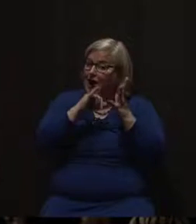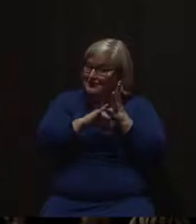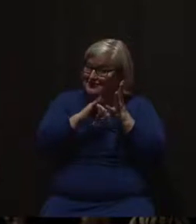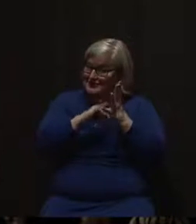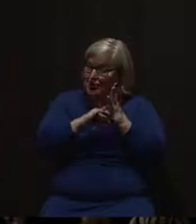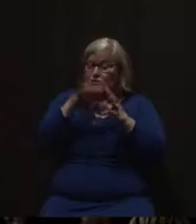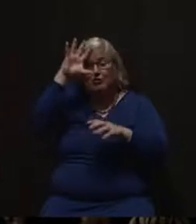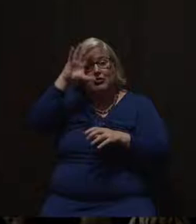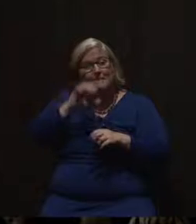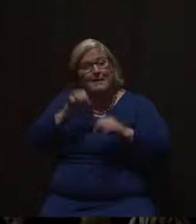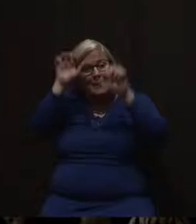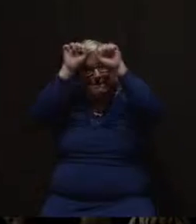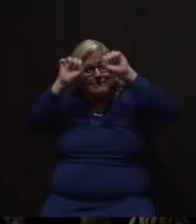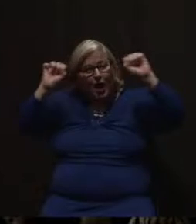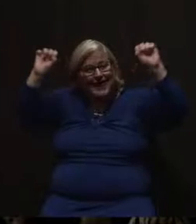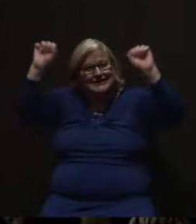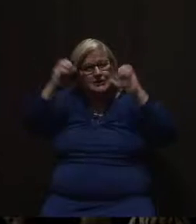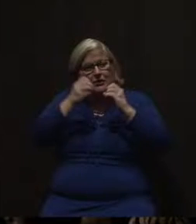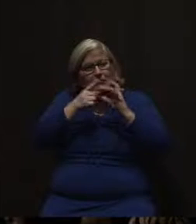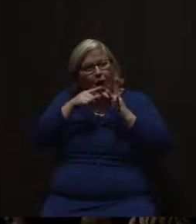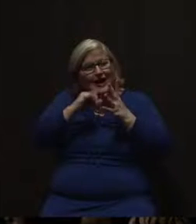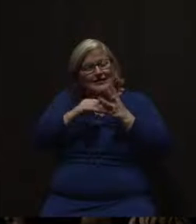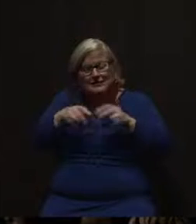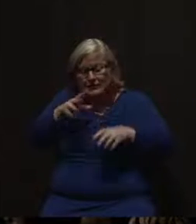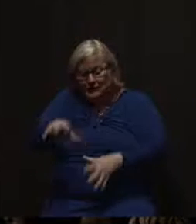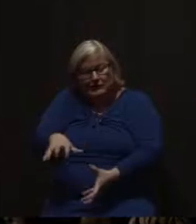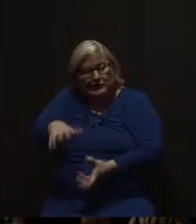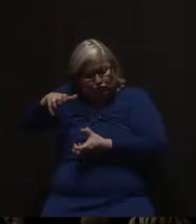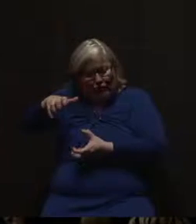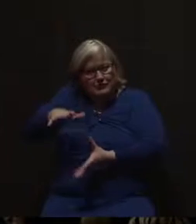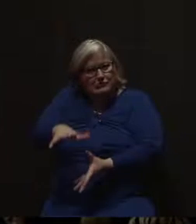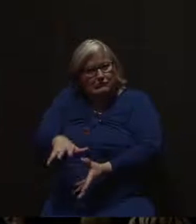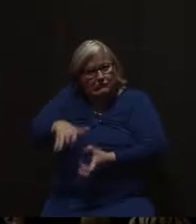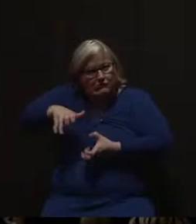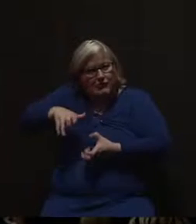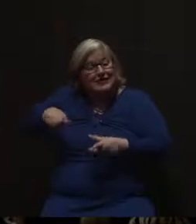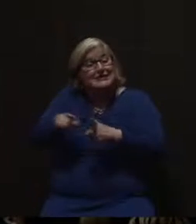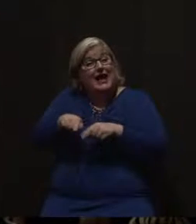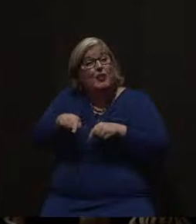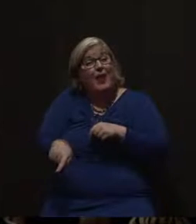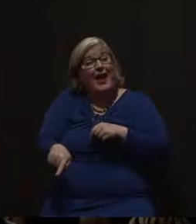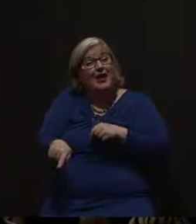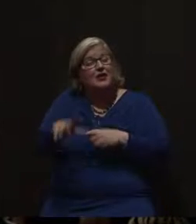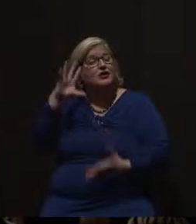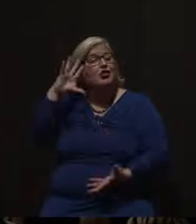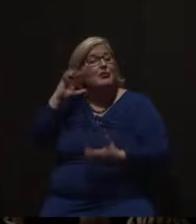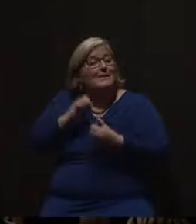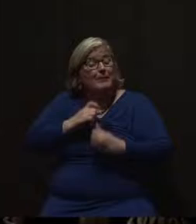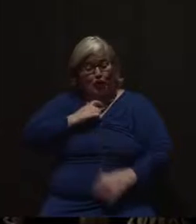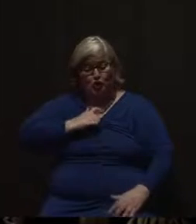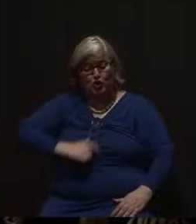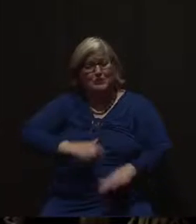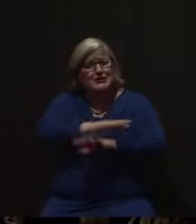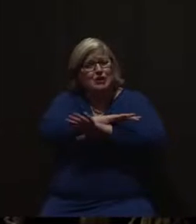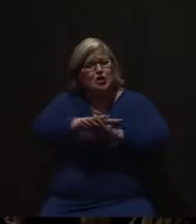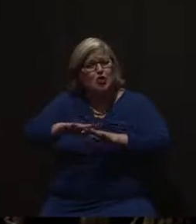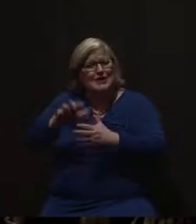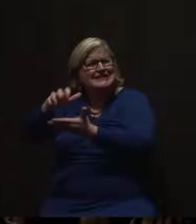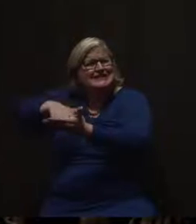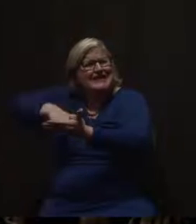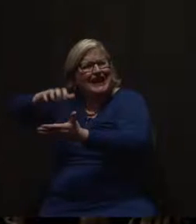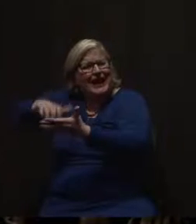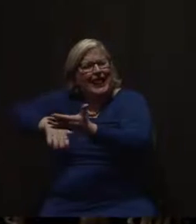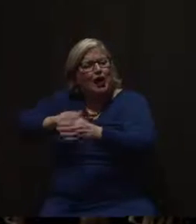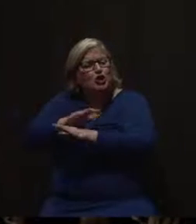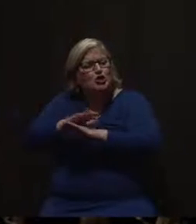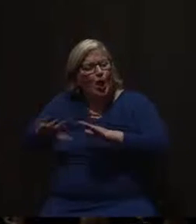obviously. So humans are not parasites. We have something to give, but to do so, we need to access the